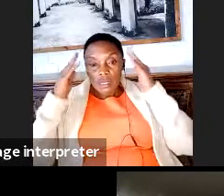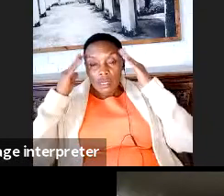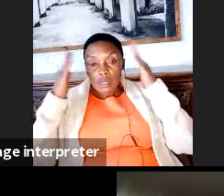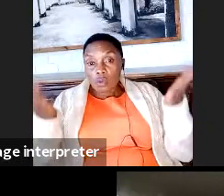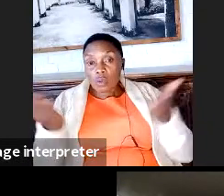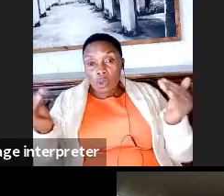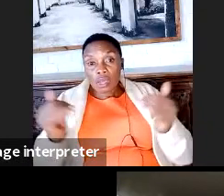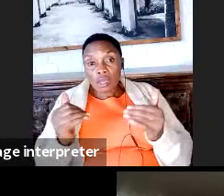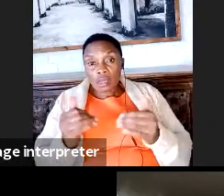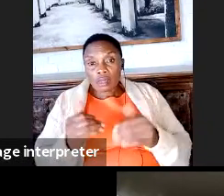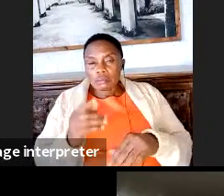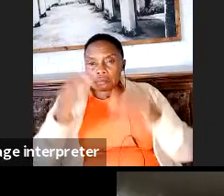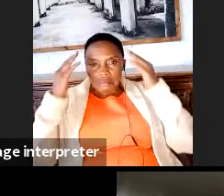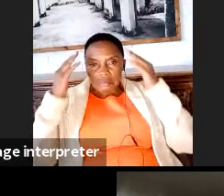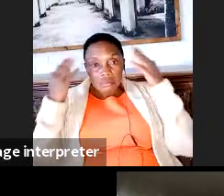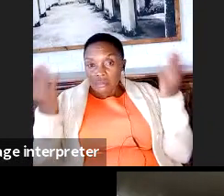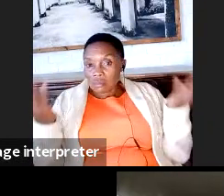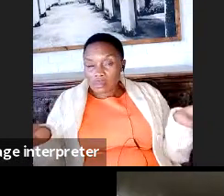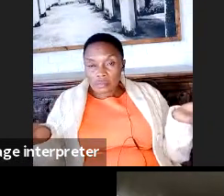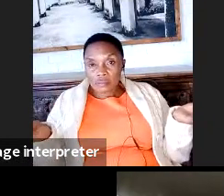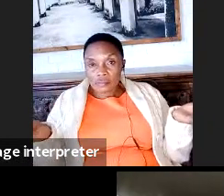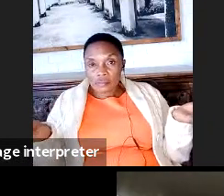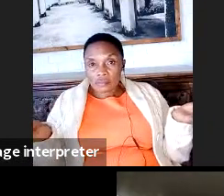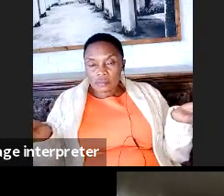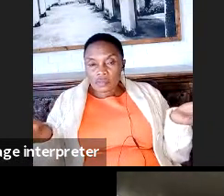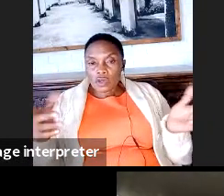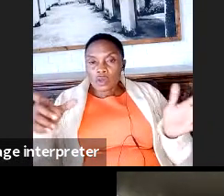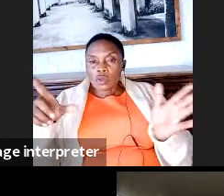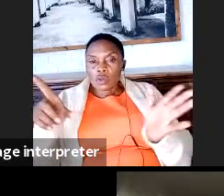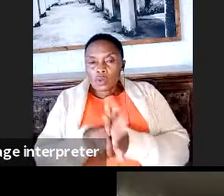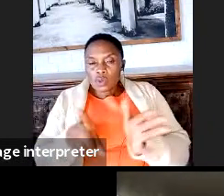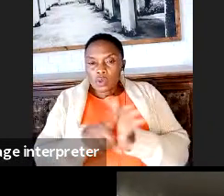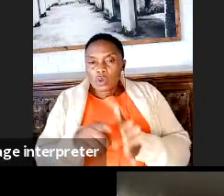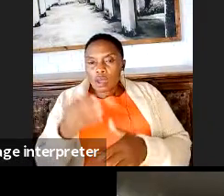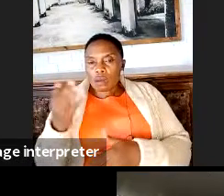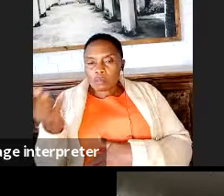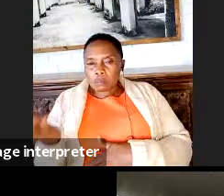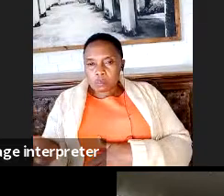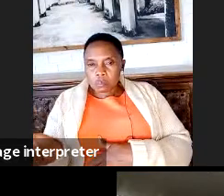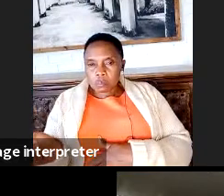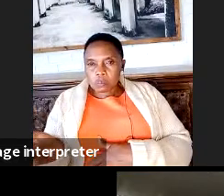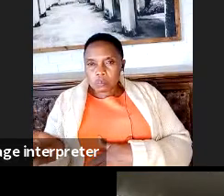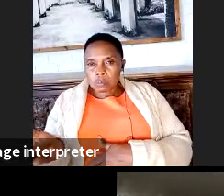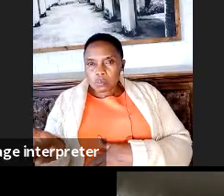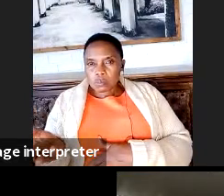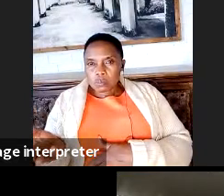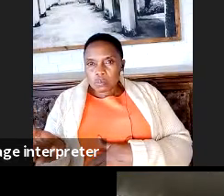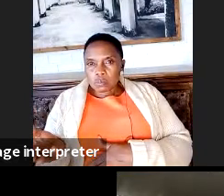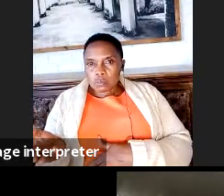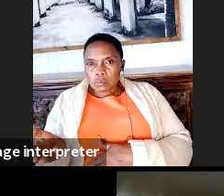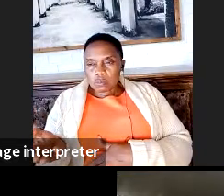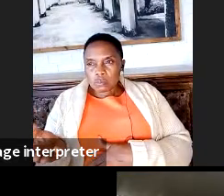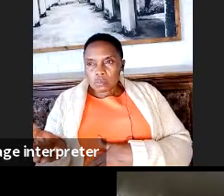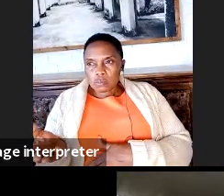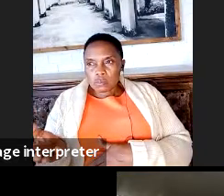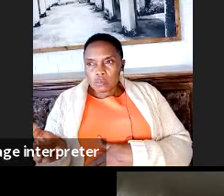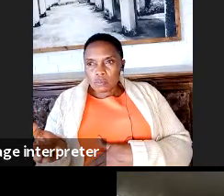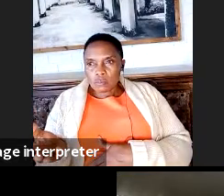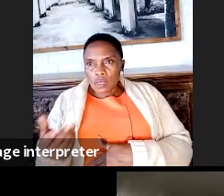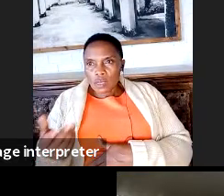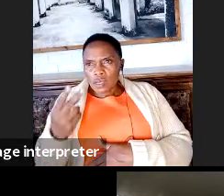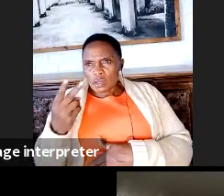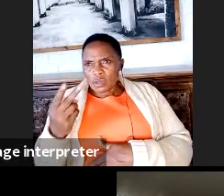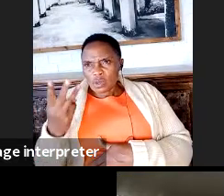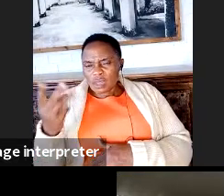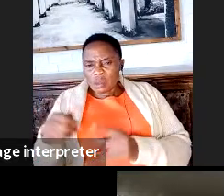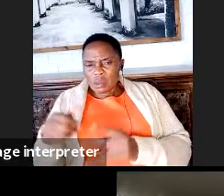status. Our laws actually state that within 3 months or